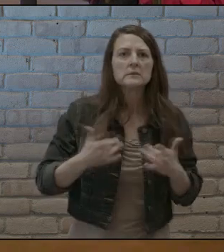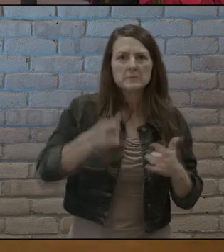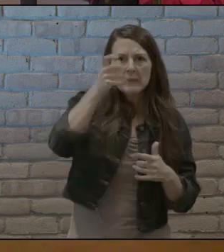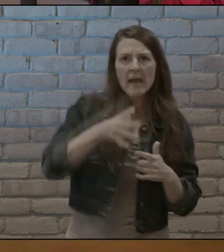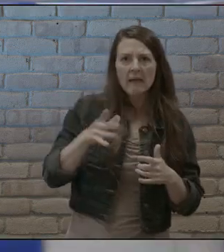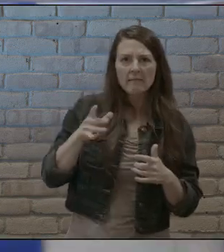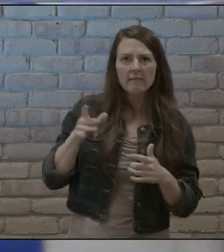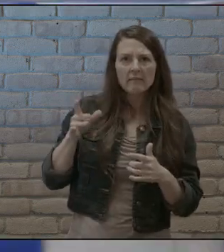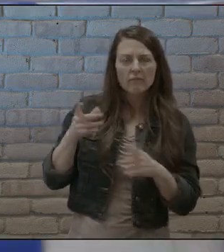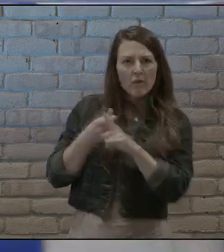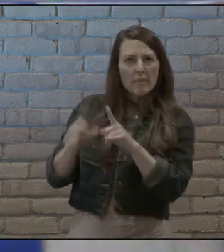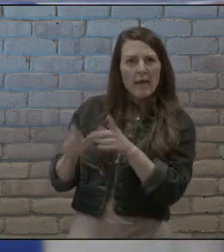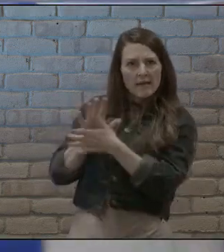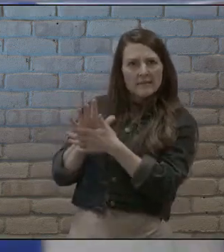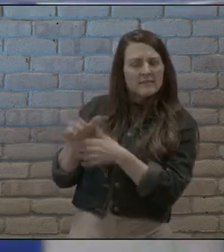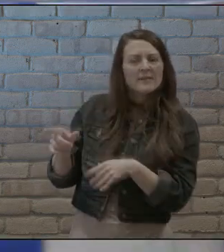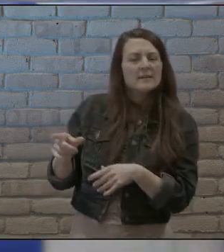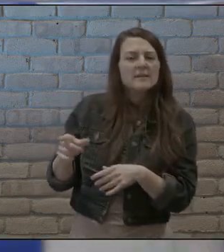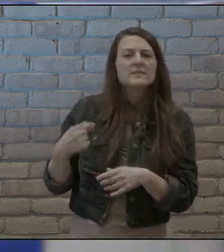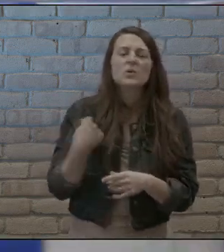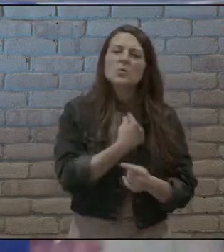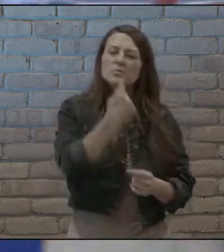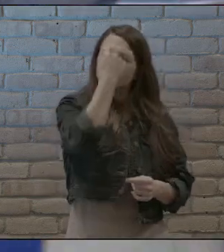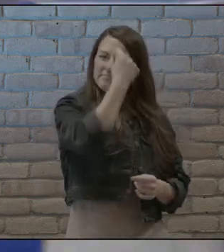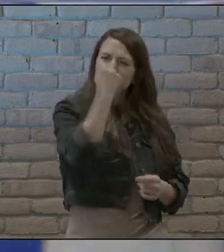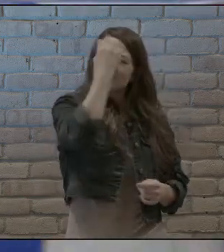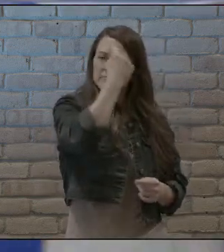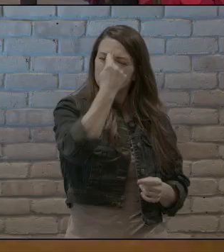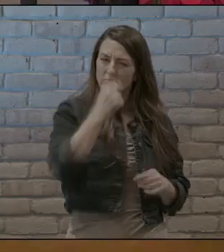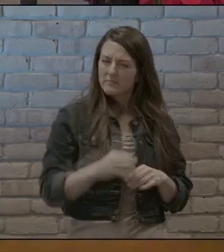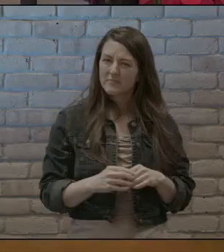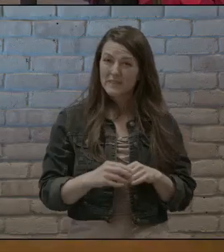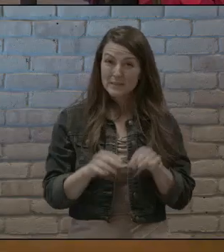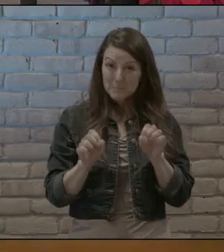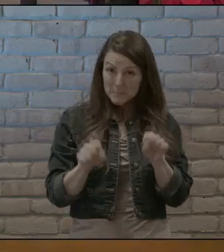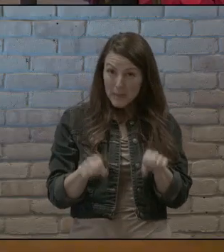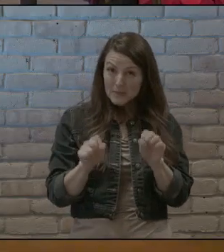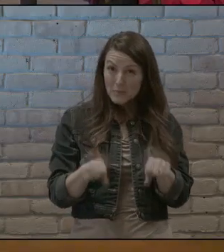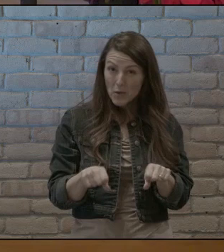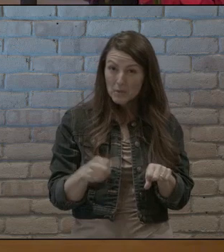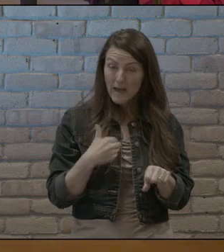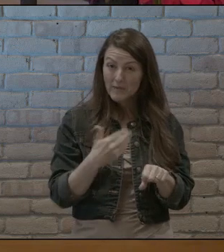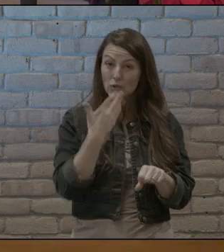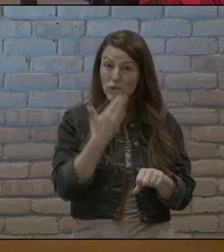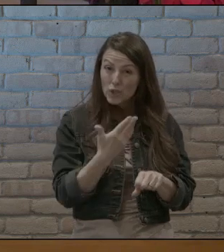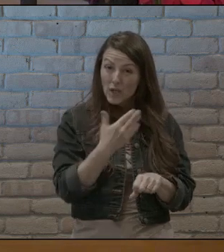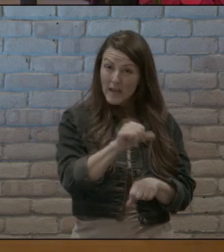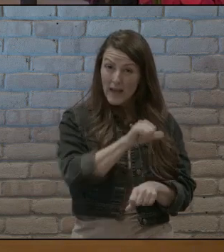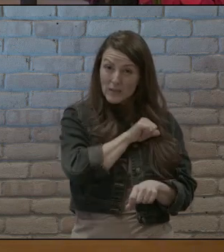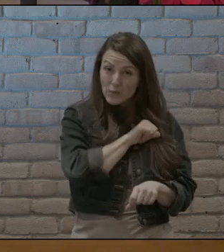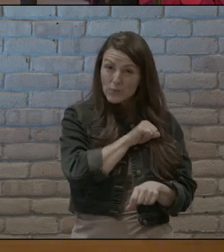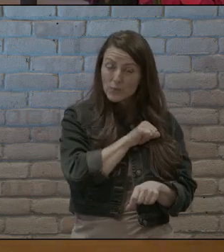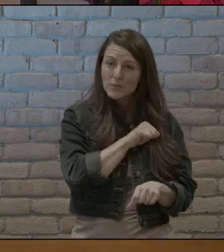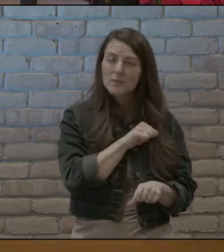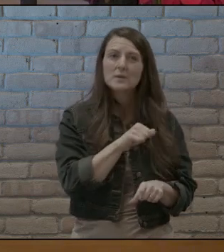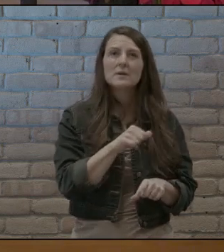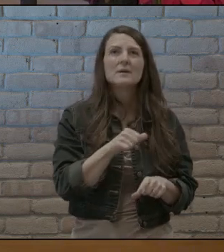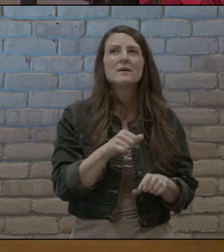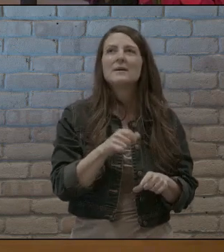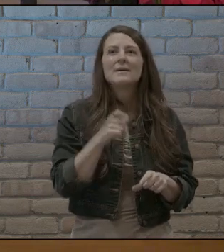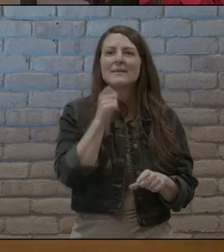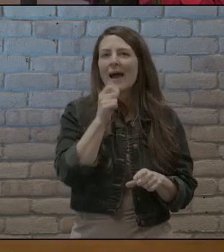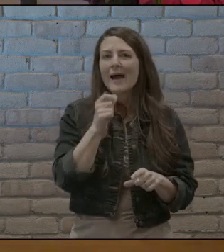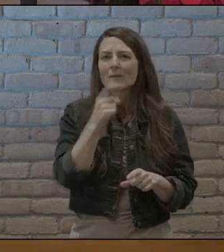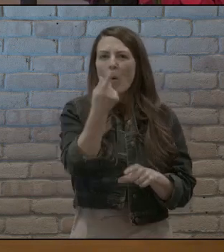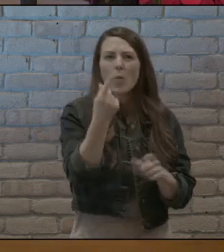clip of. And so we wonder, is it even possible to have a good attitude, and more than just with a